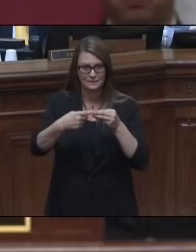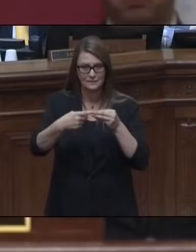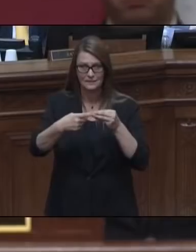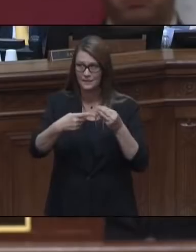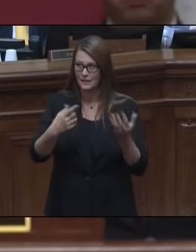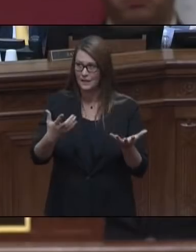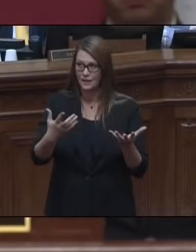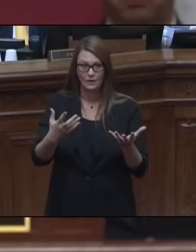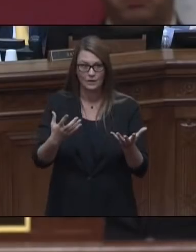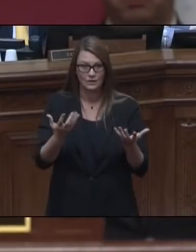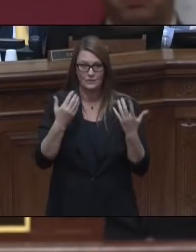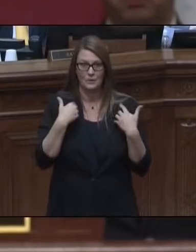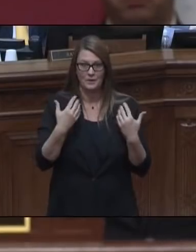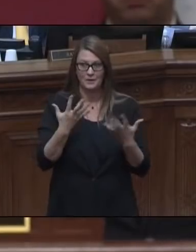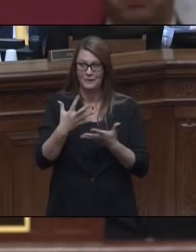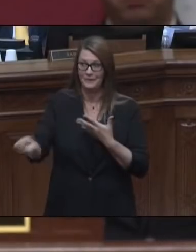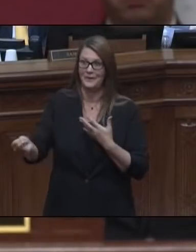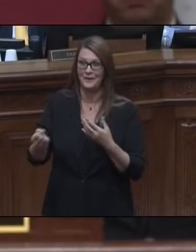going to run out of miles.